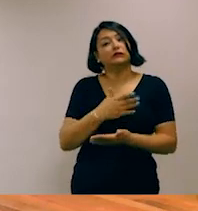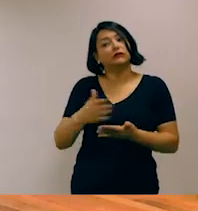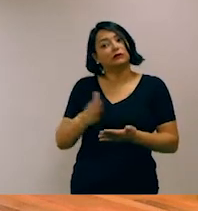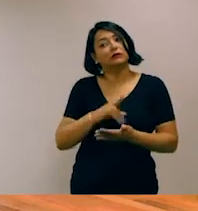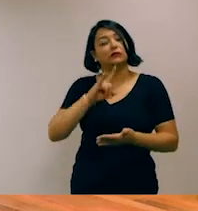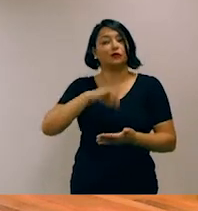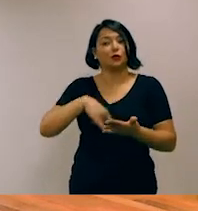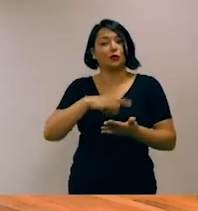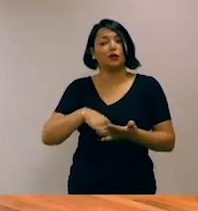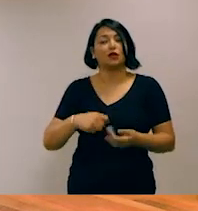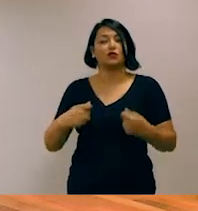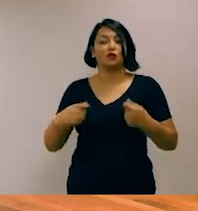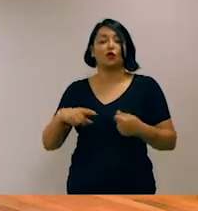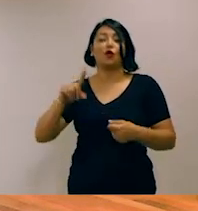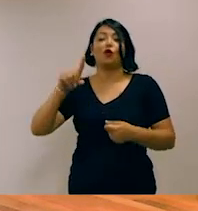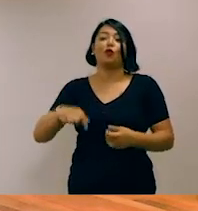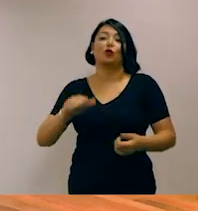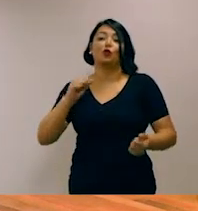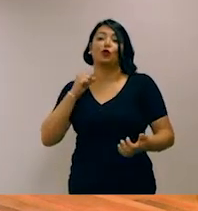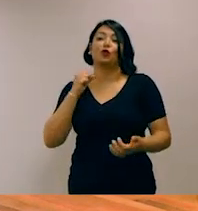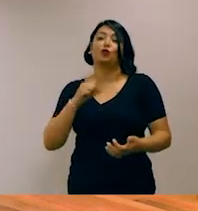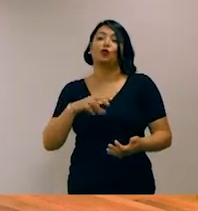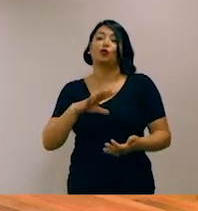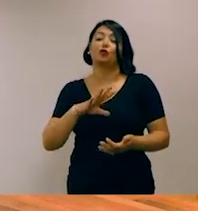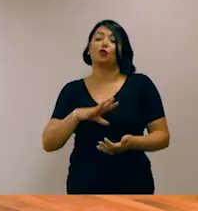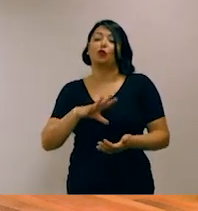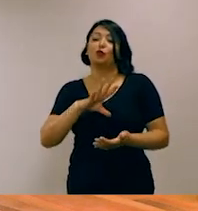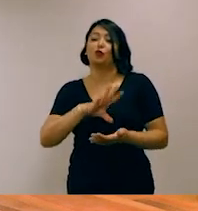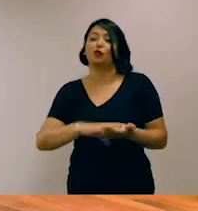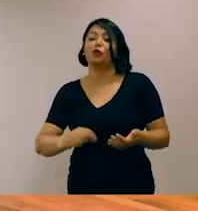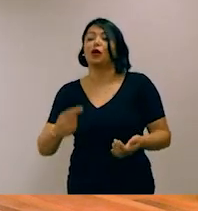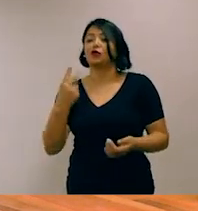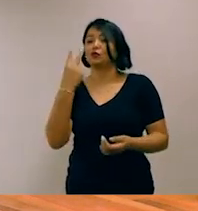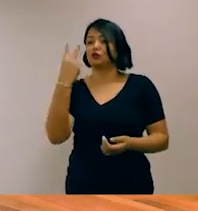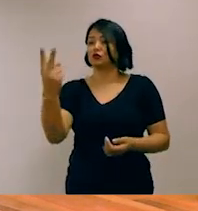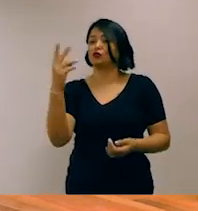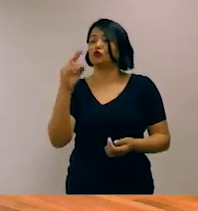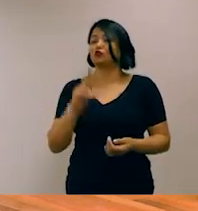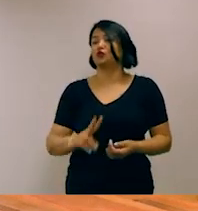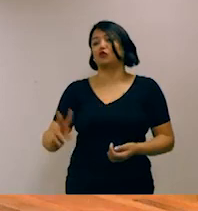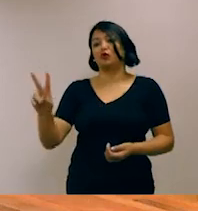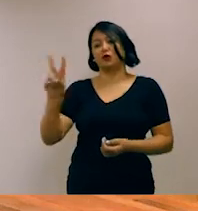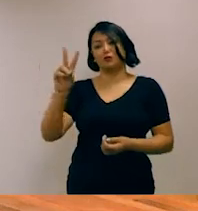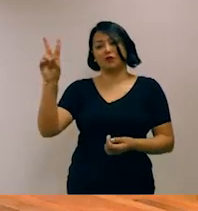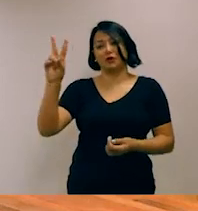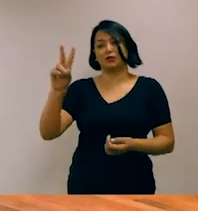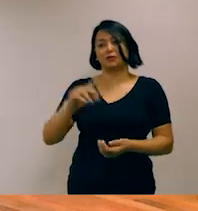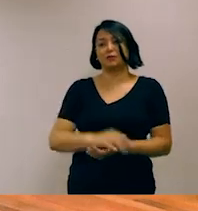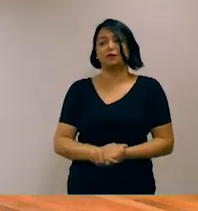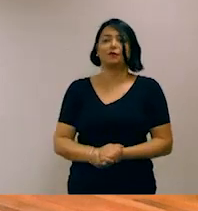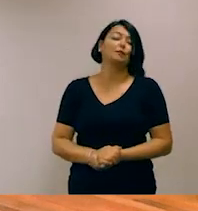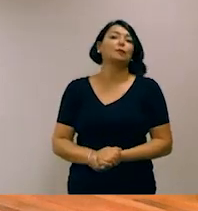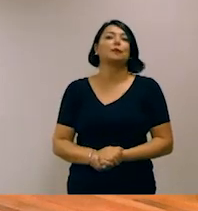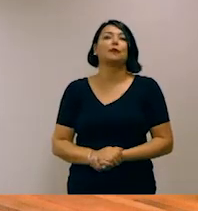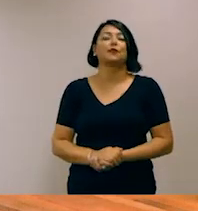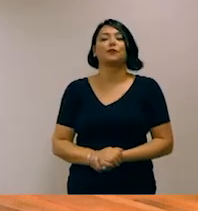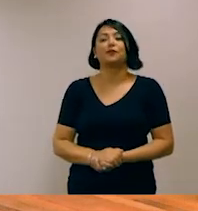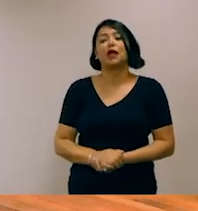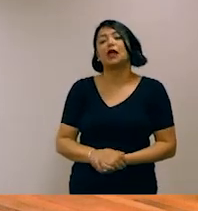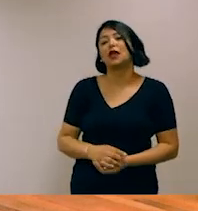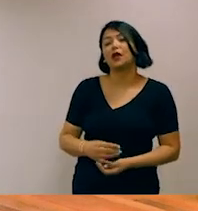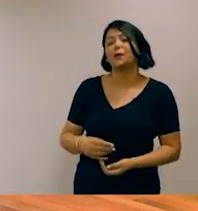that the taxpayers do. And so we had not considered this duplication because it would